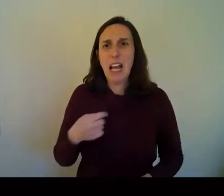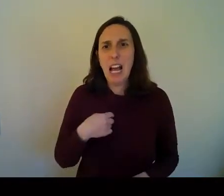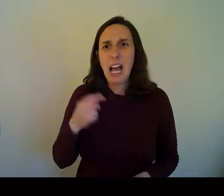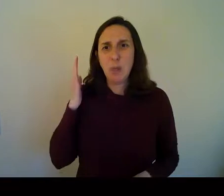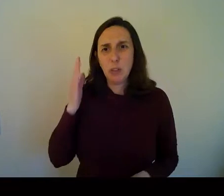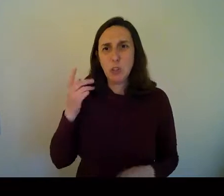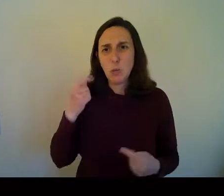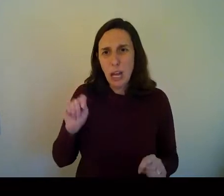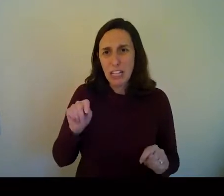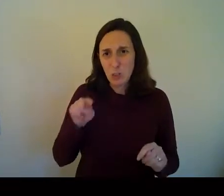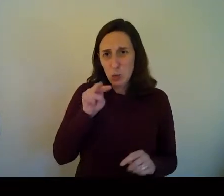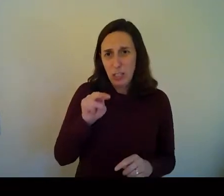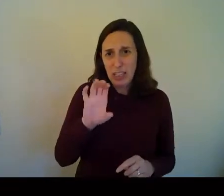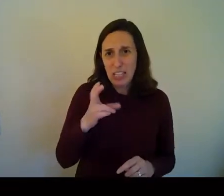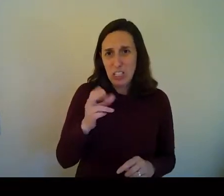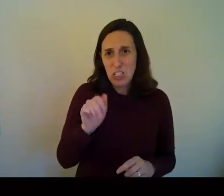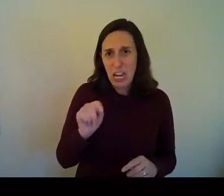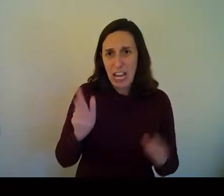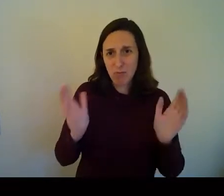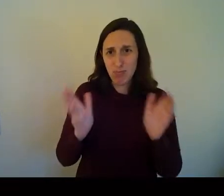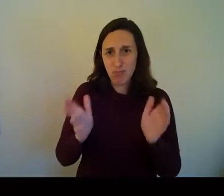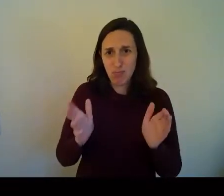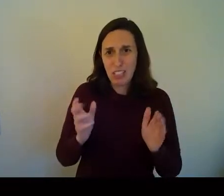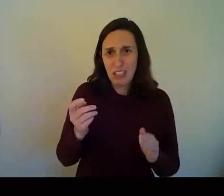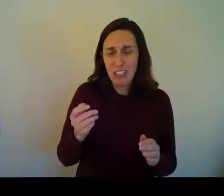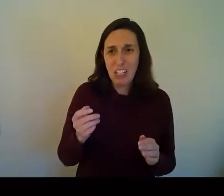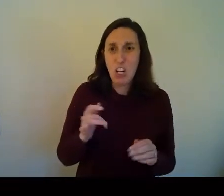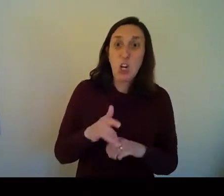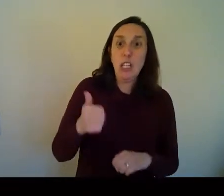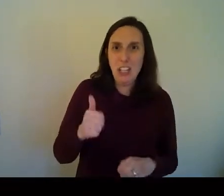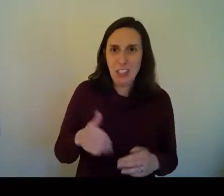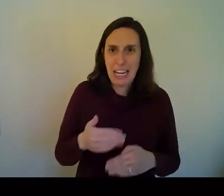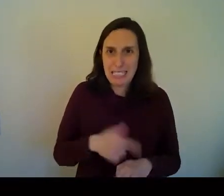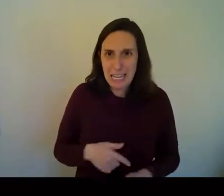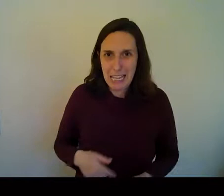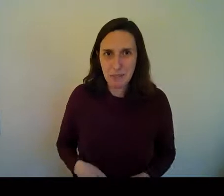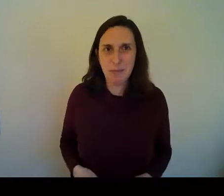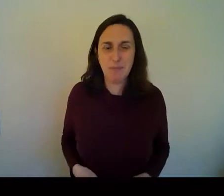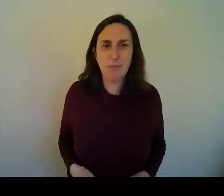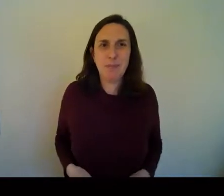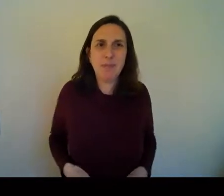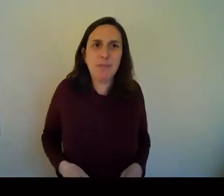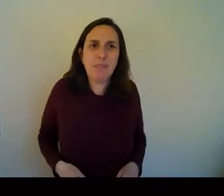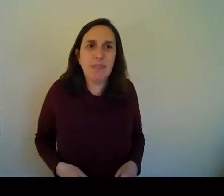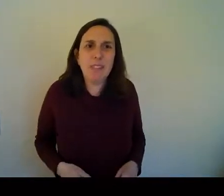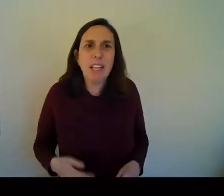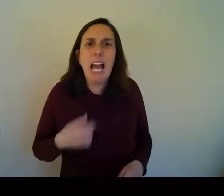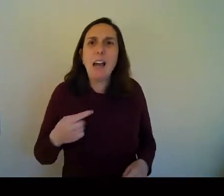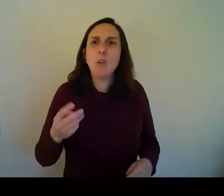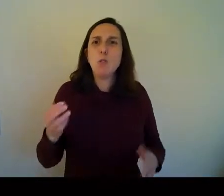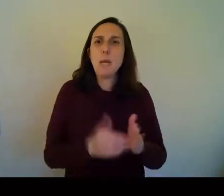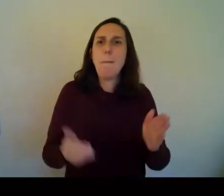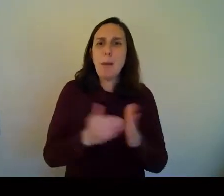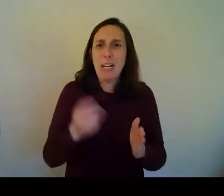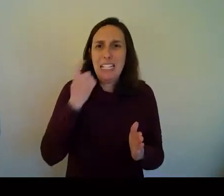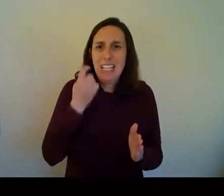at the chat window a little bit more. Sorry, Billy. Thank you for that. So I will repeat